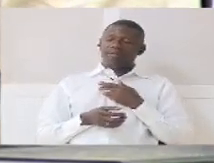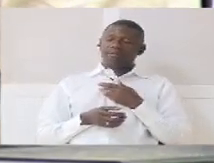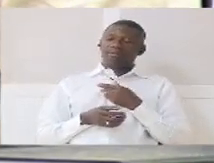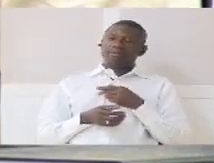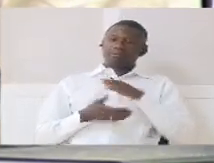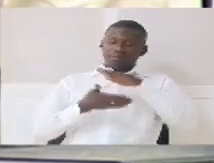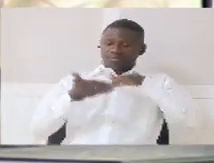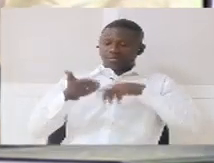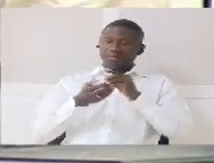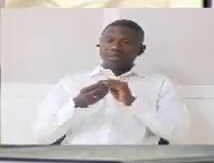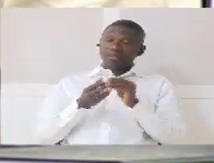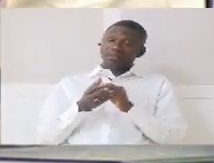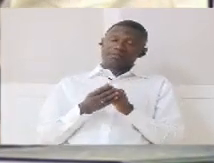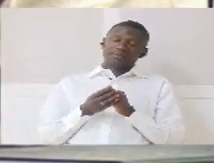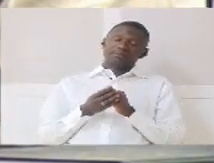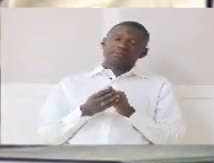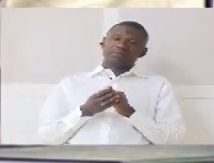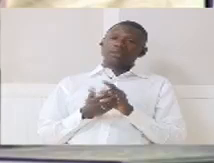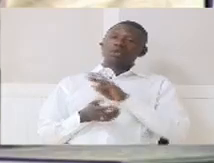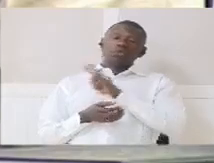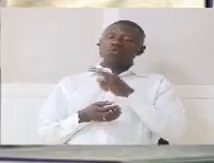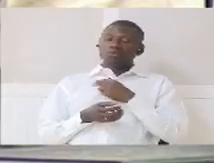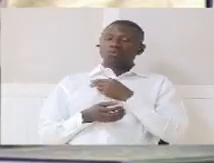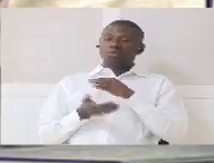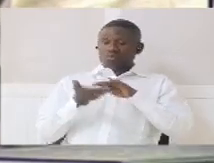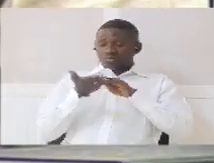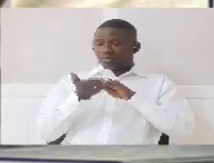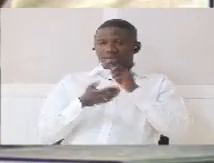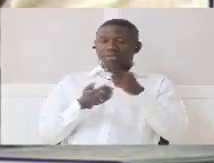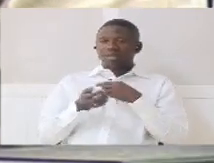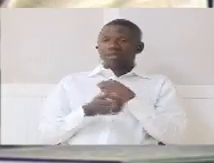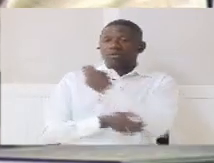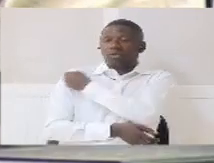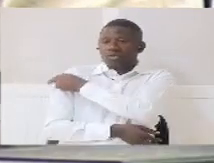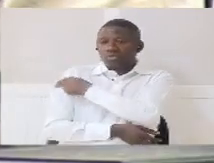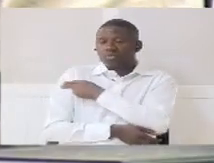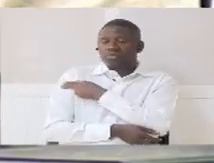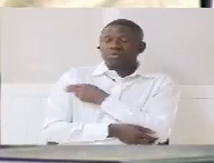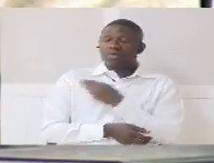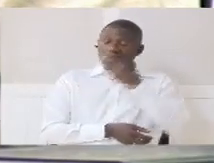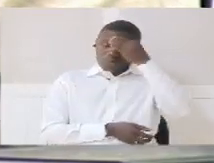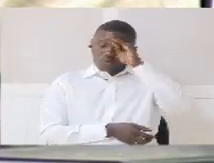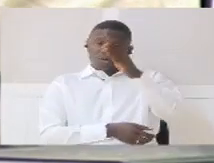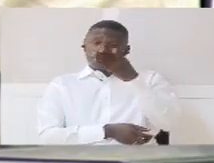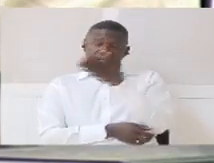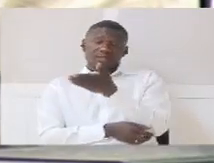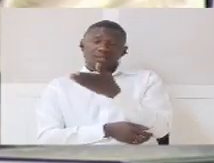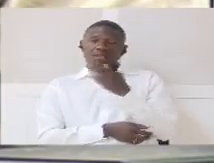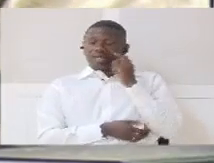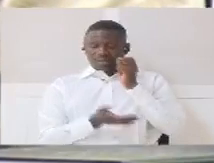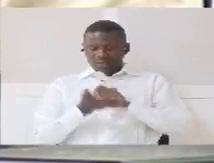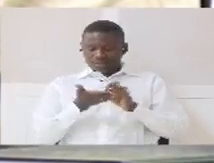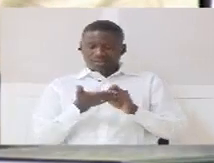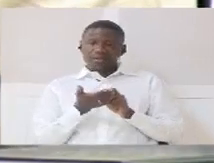There was no medicine at hospital. The boy at the hospital there. I will just ask him